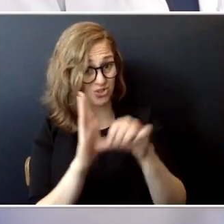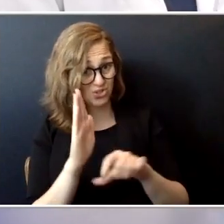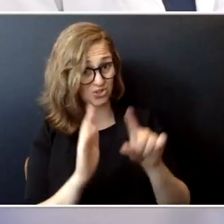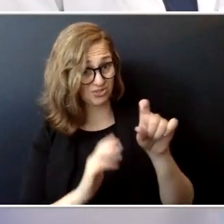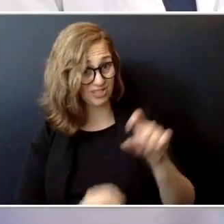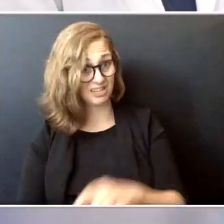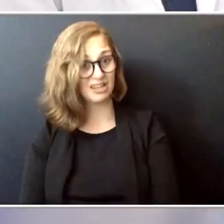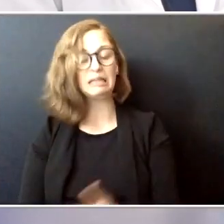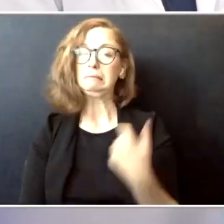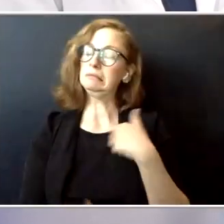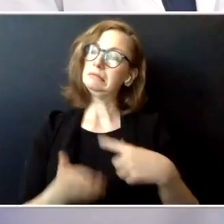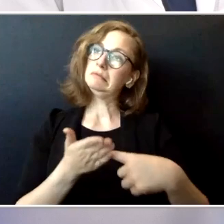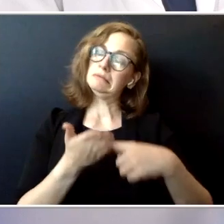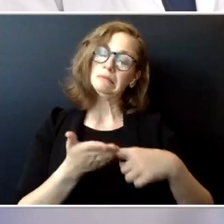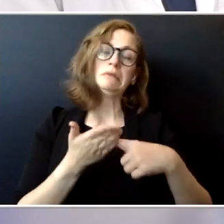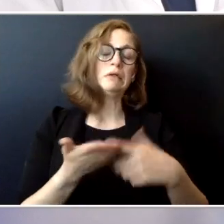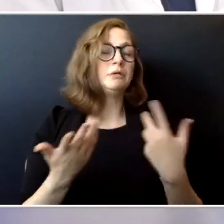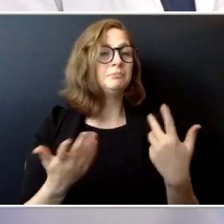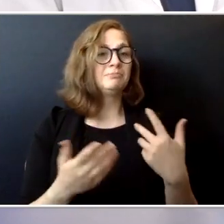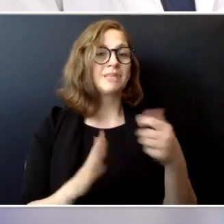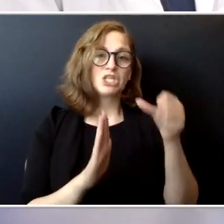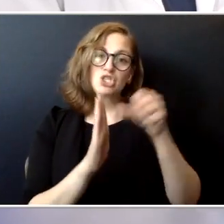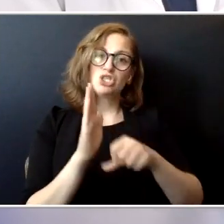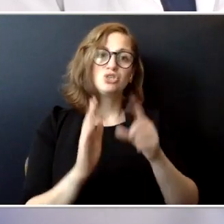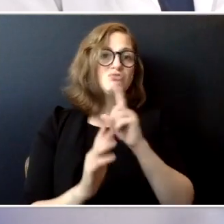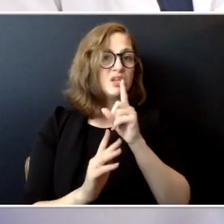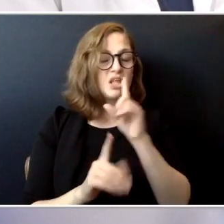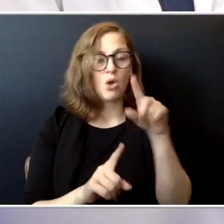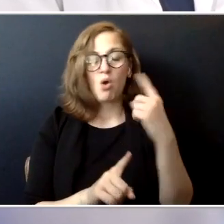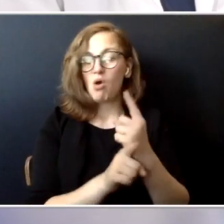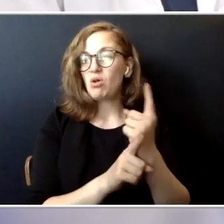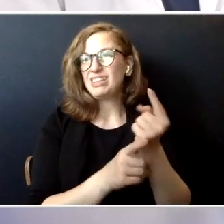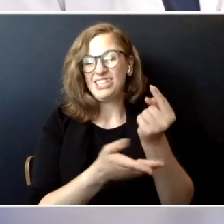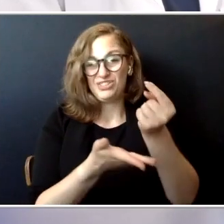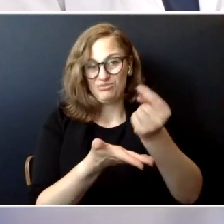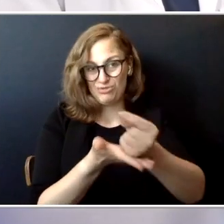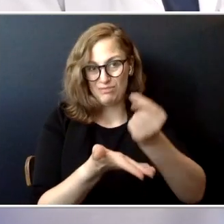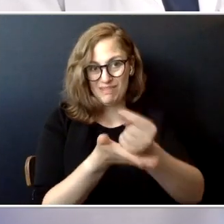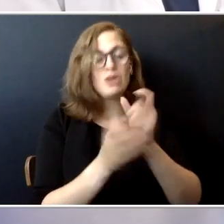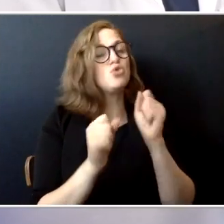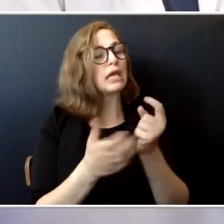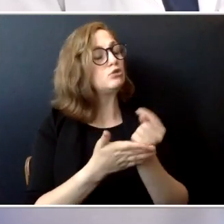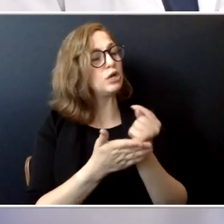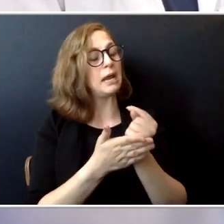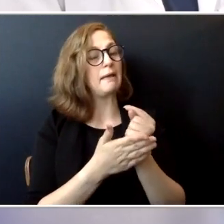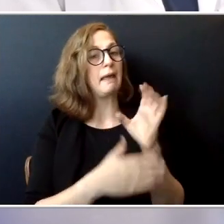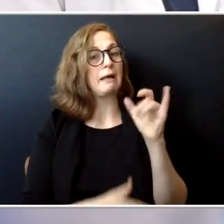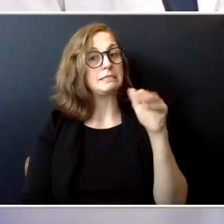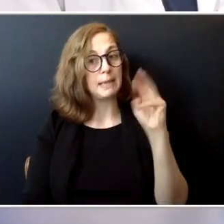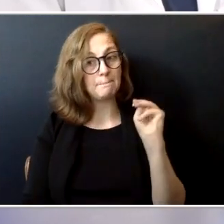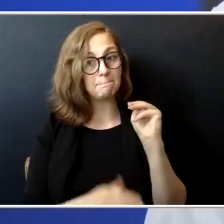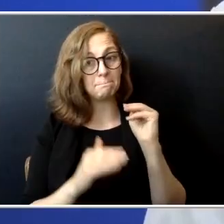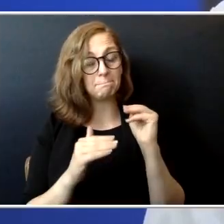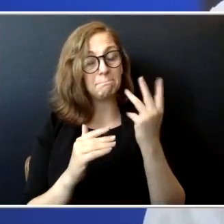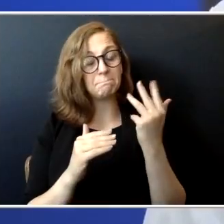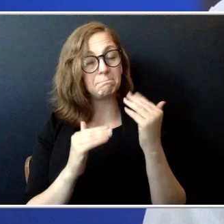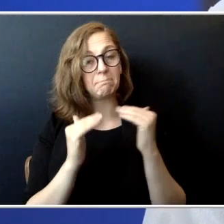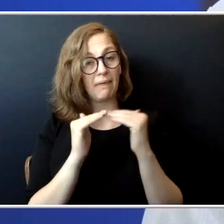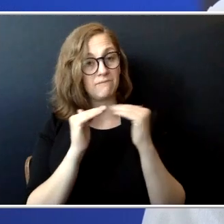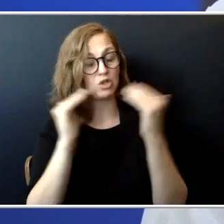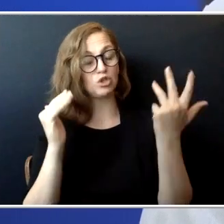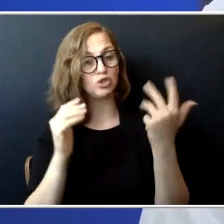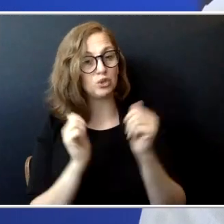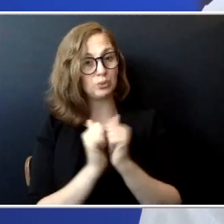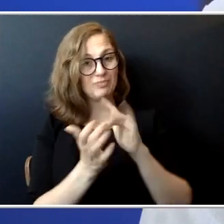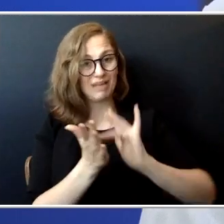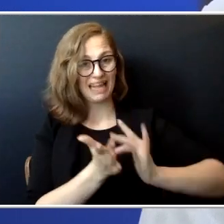only treatment for primary hyperparathyroidism. You can treat the calcium levels in the bloodstream and the urine with medication, but it's really more